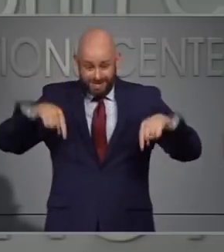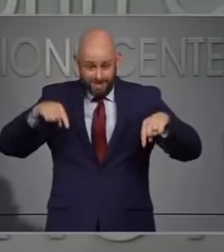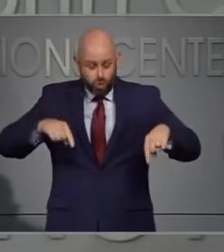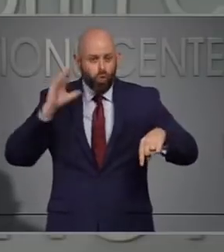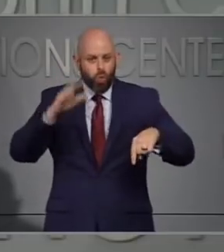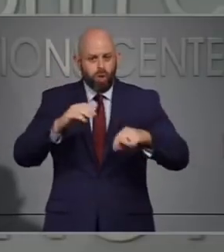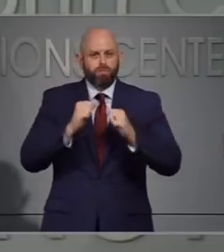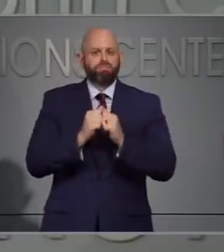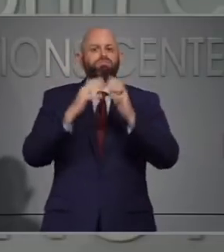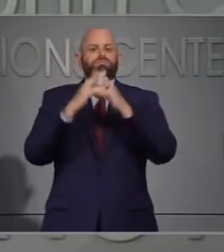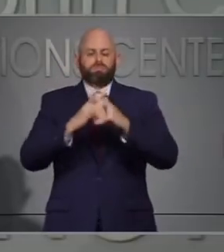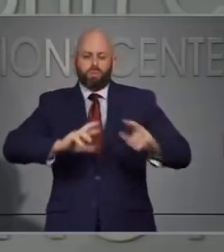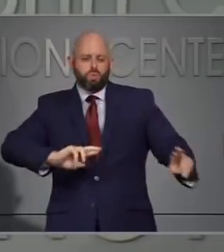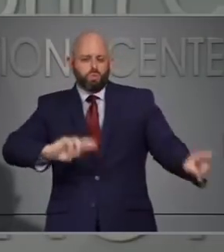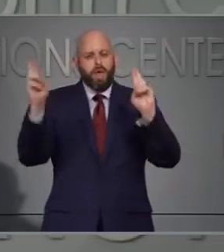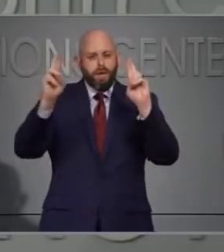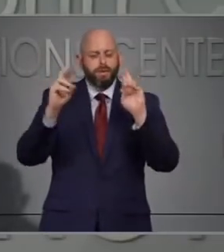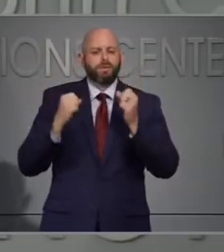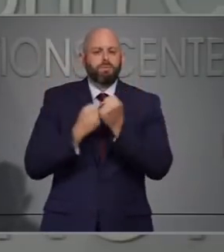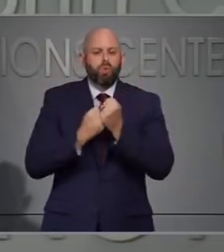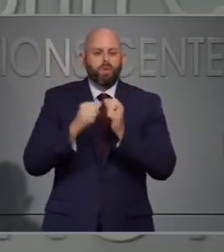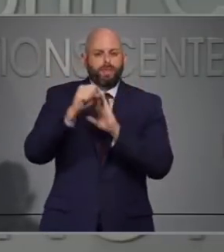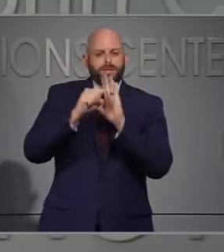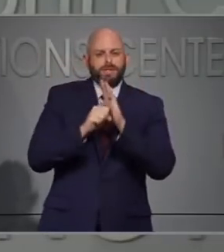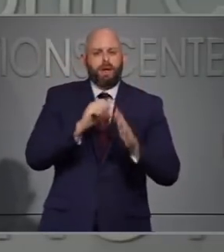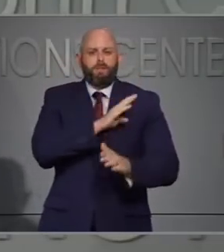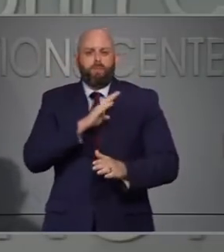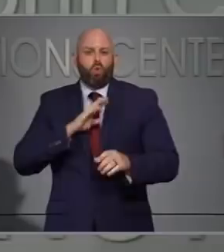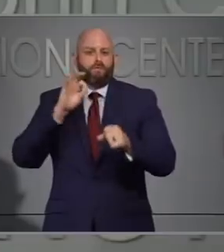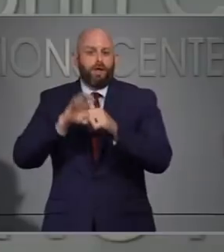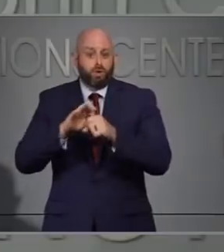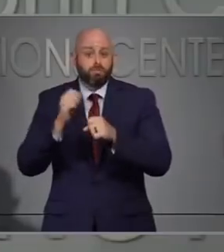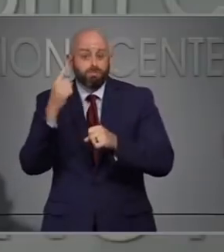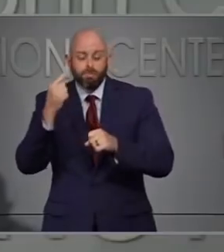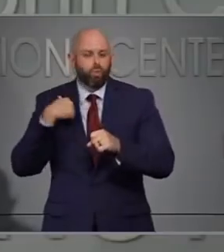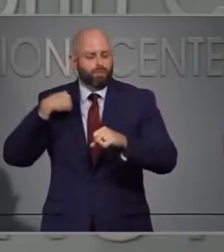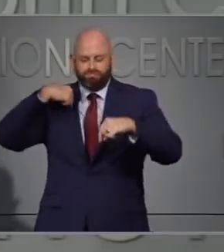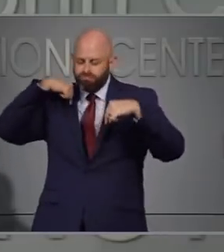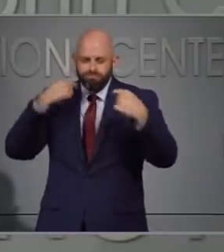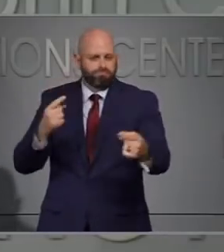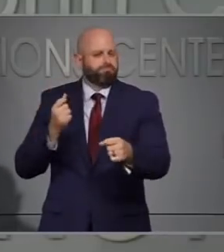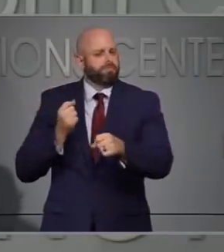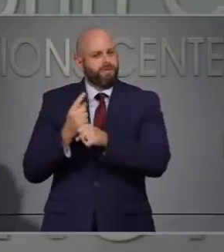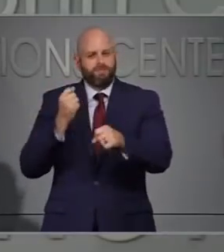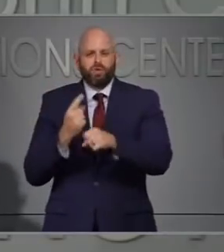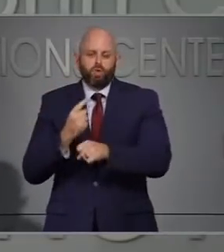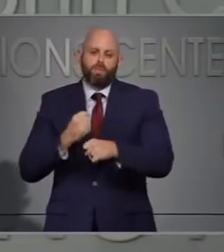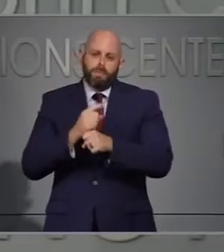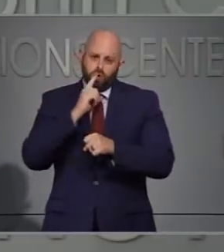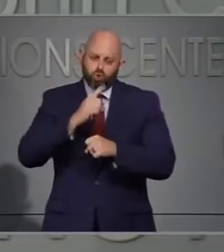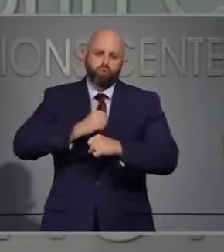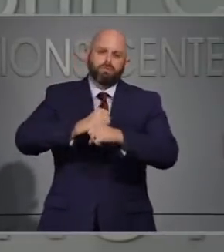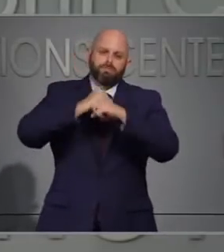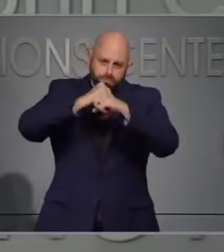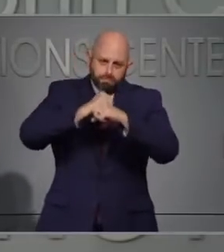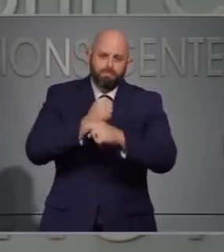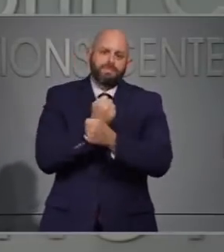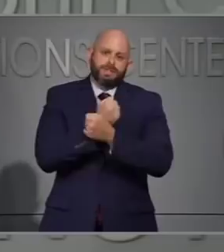support the State Board of Elections, as we are for every election day, to help ensure safe and secure